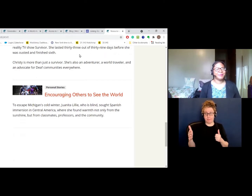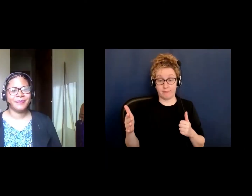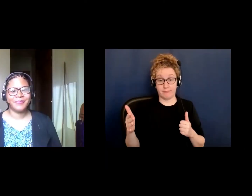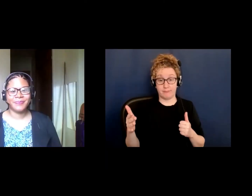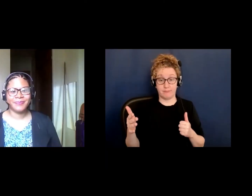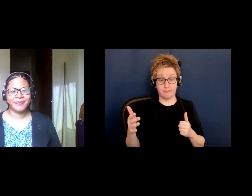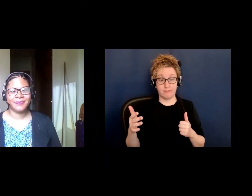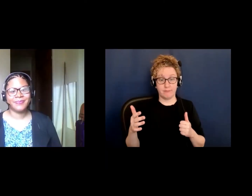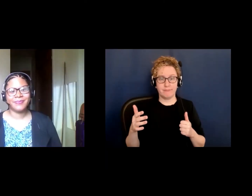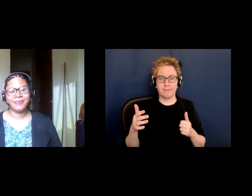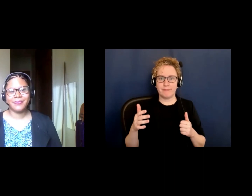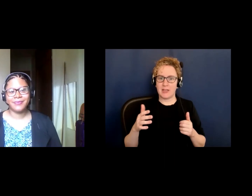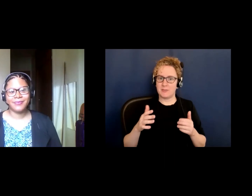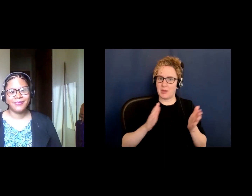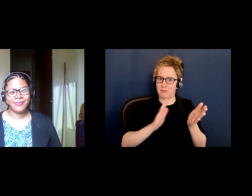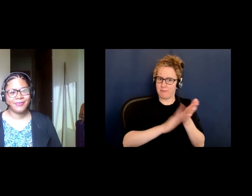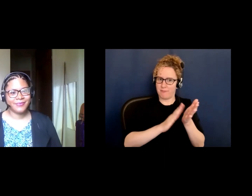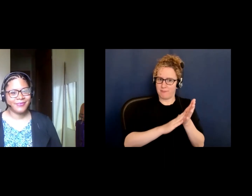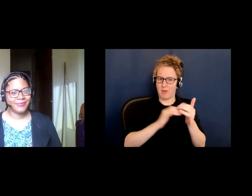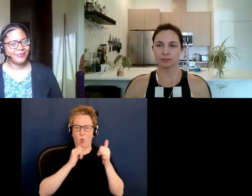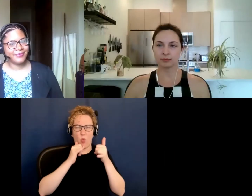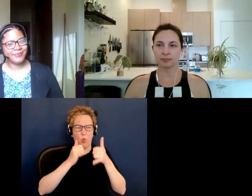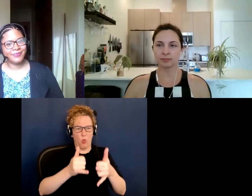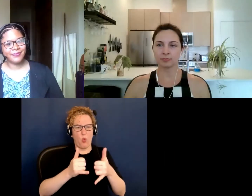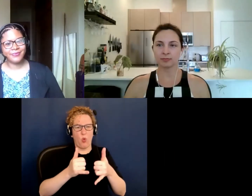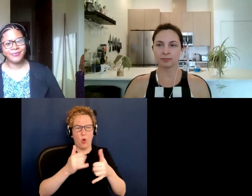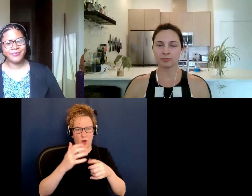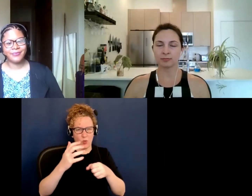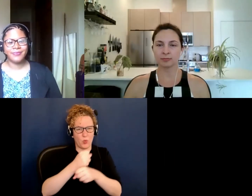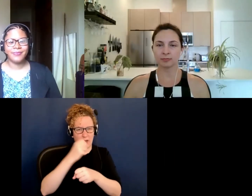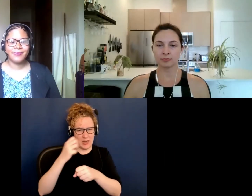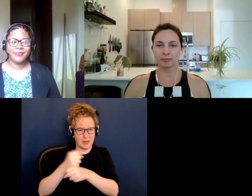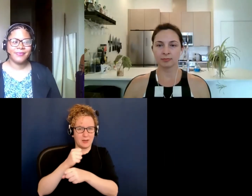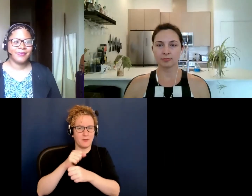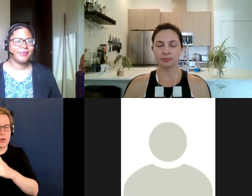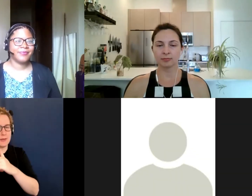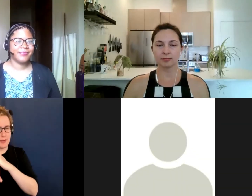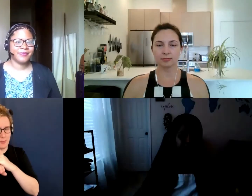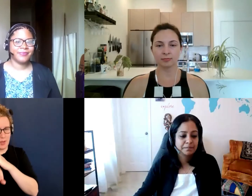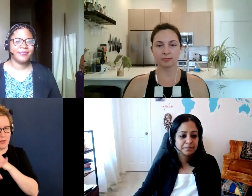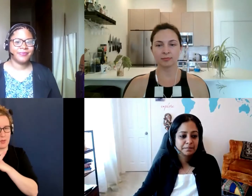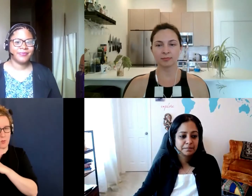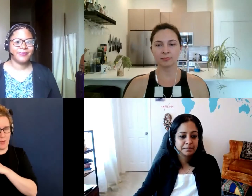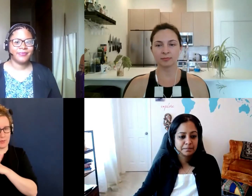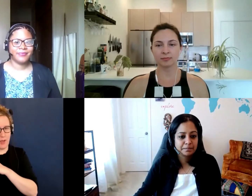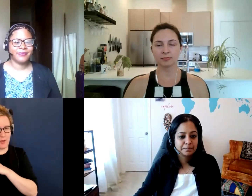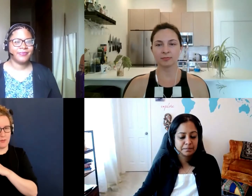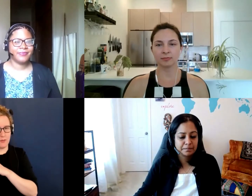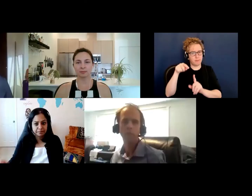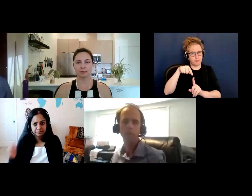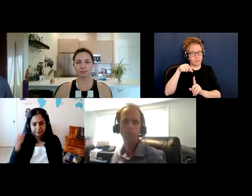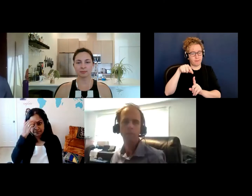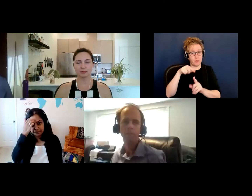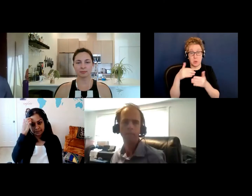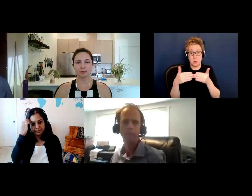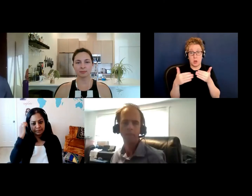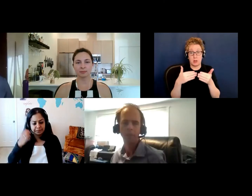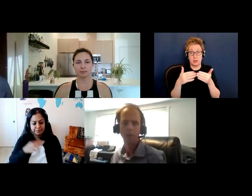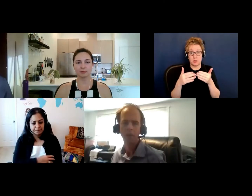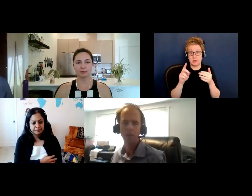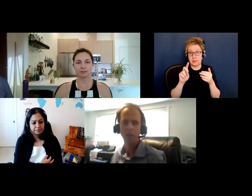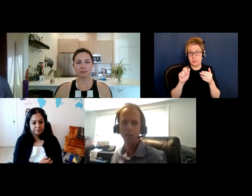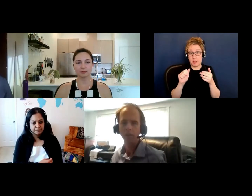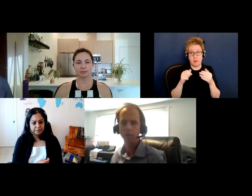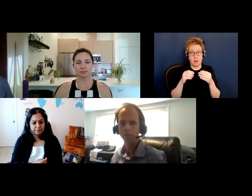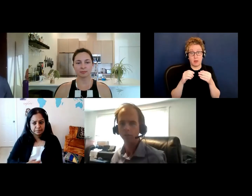been acknowledged and been an award winner for accessibility on its website. So, regardless of what your disability might